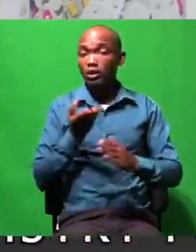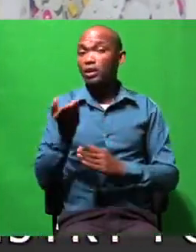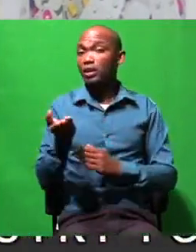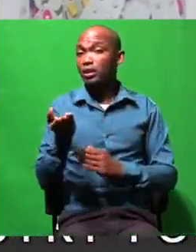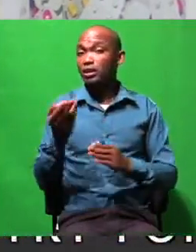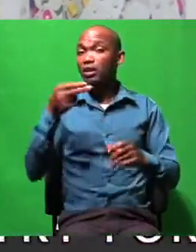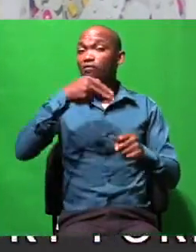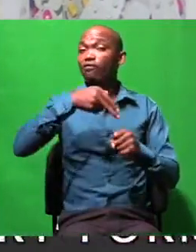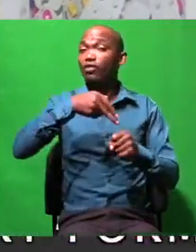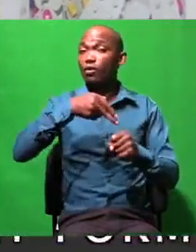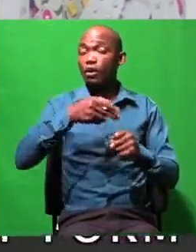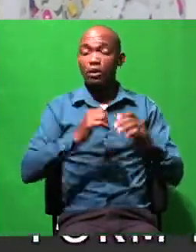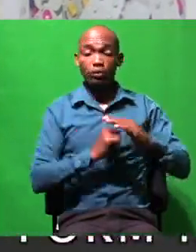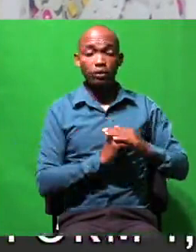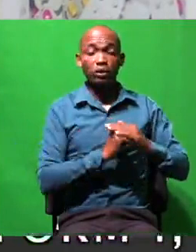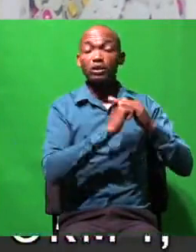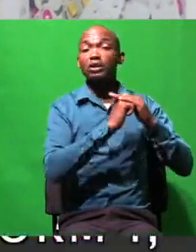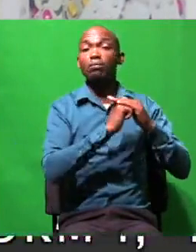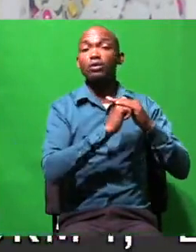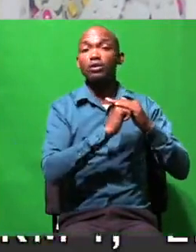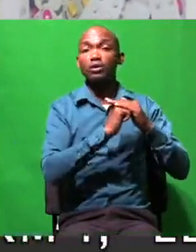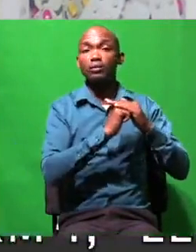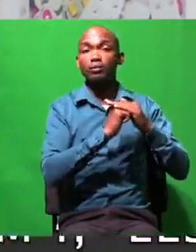of fuel in such a way that can support